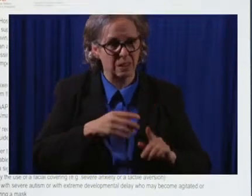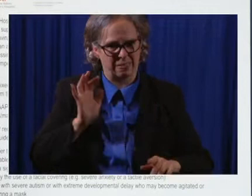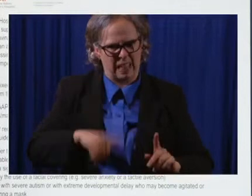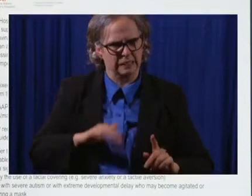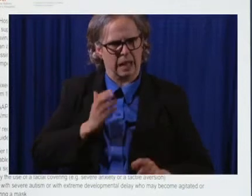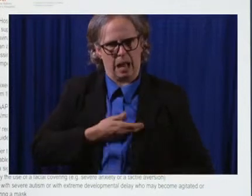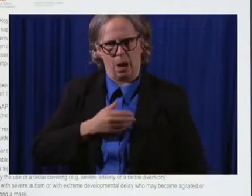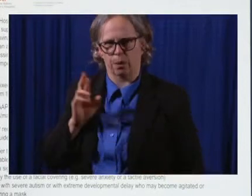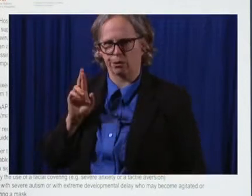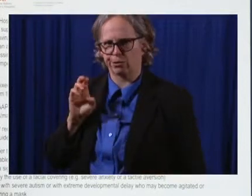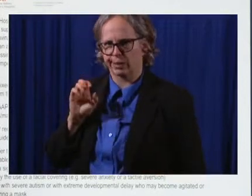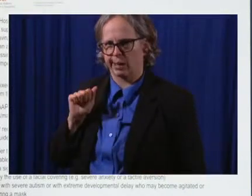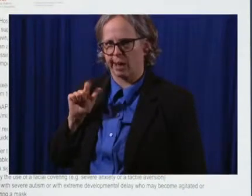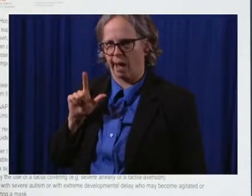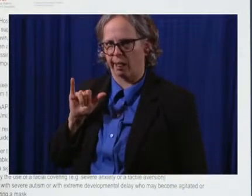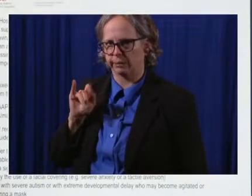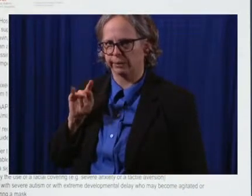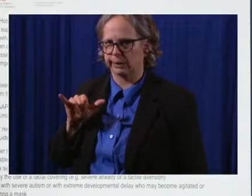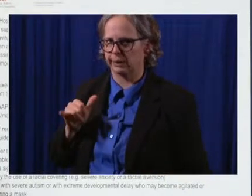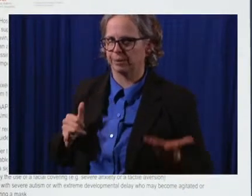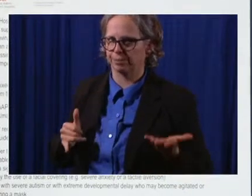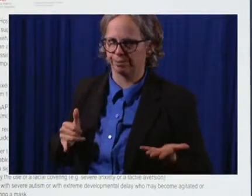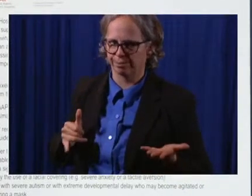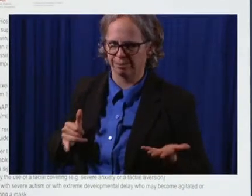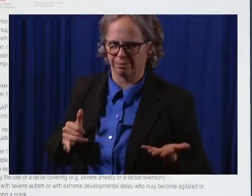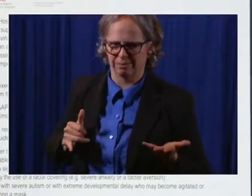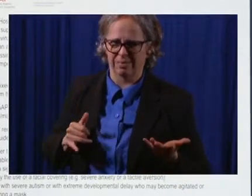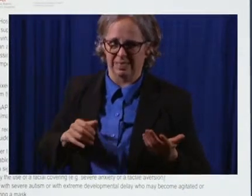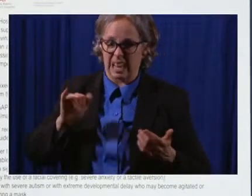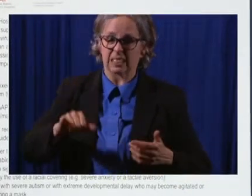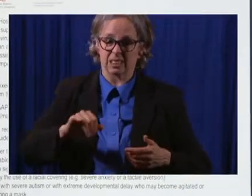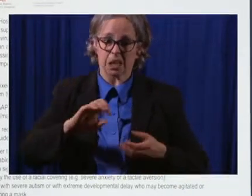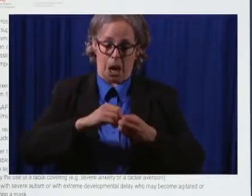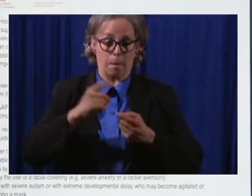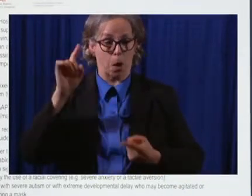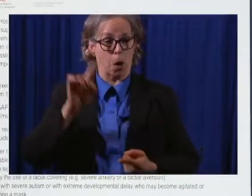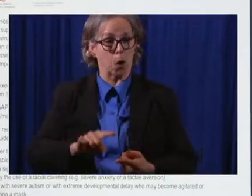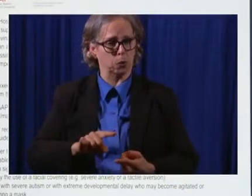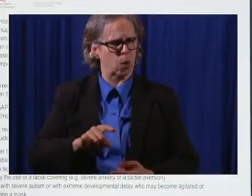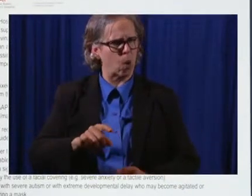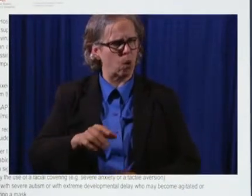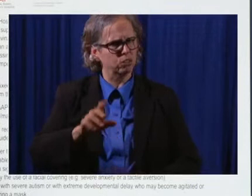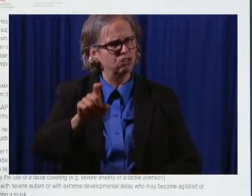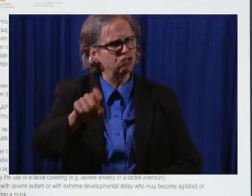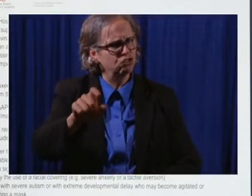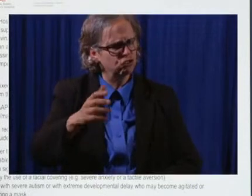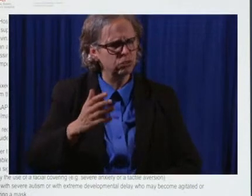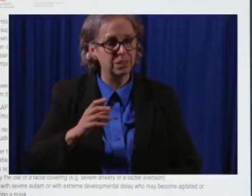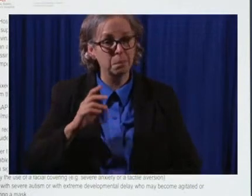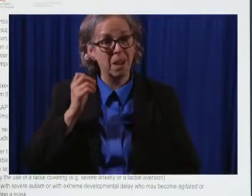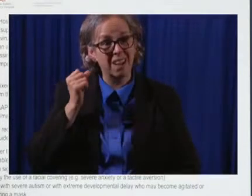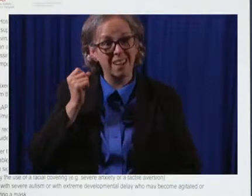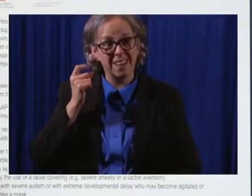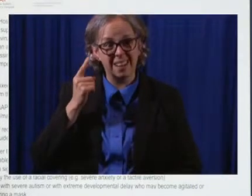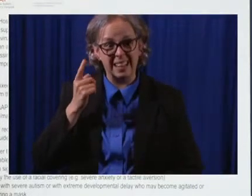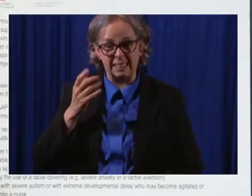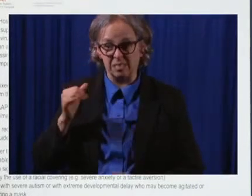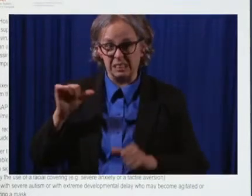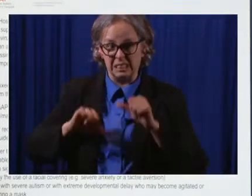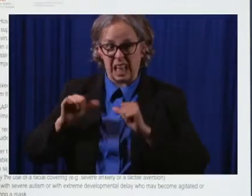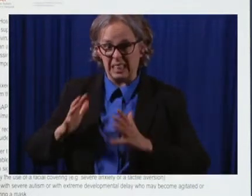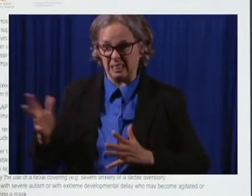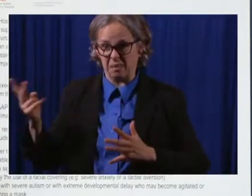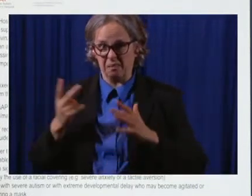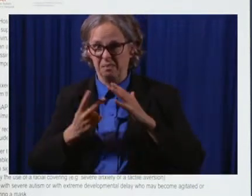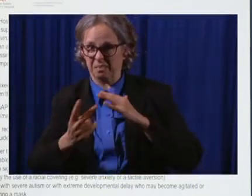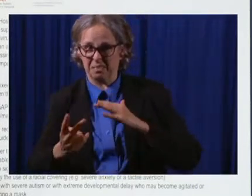look, we've got to get these numbers down. If the scientists are right and winter is going to be tough, we can't